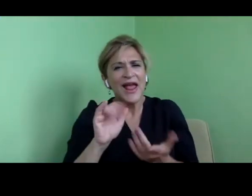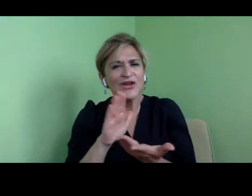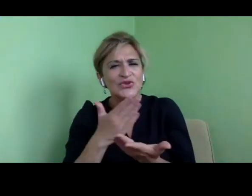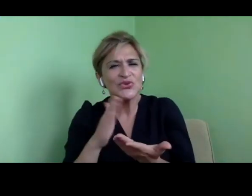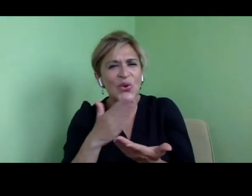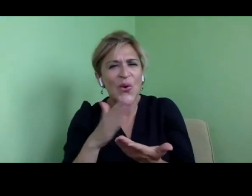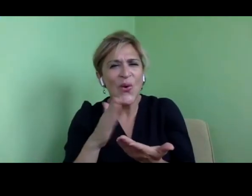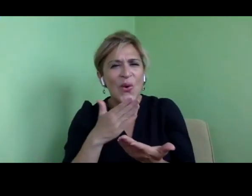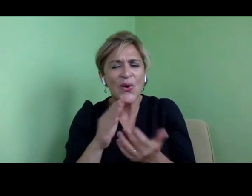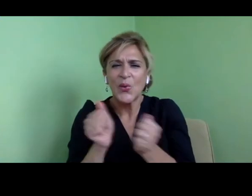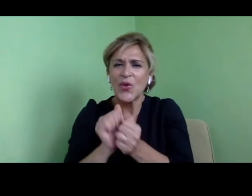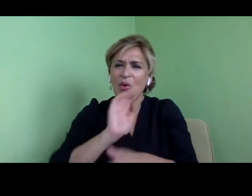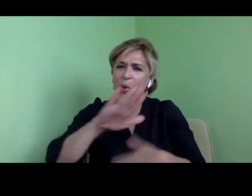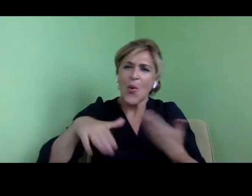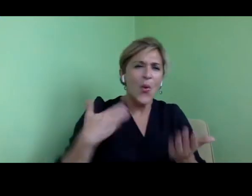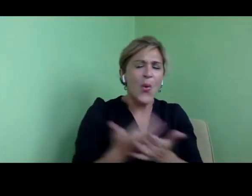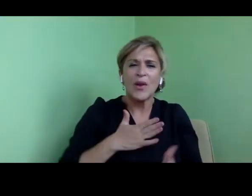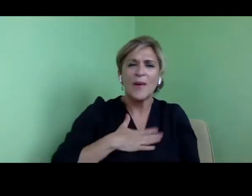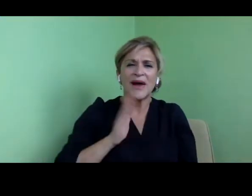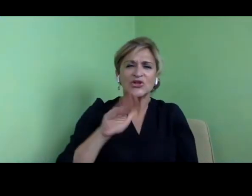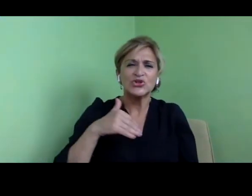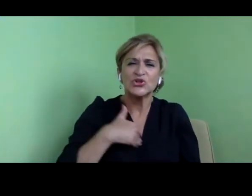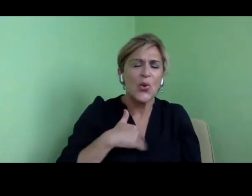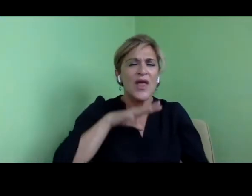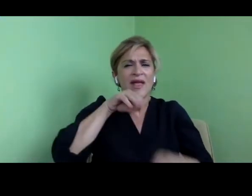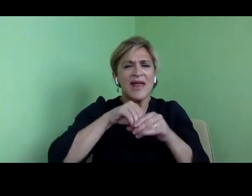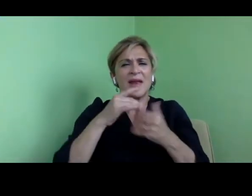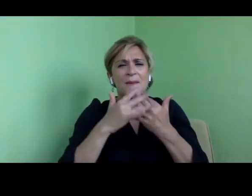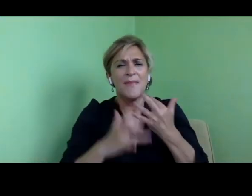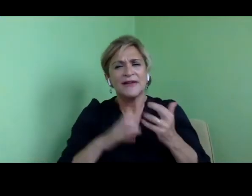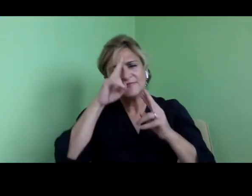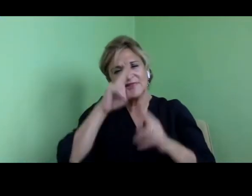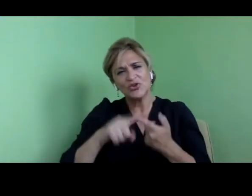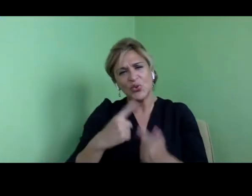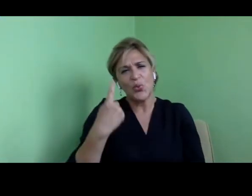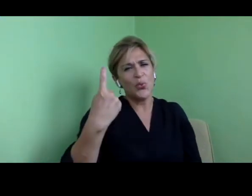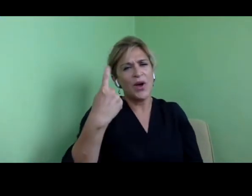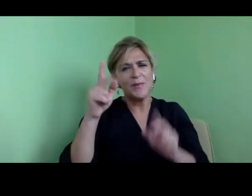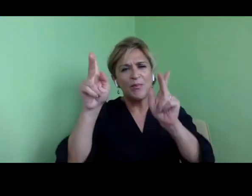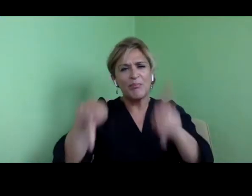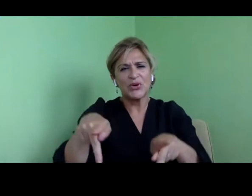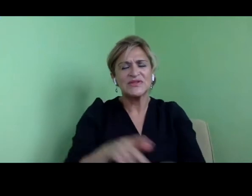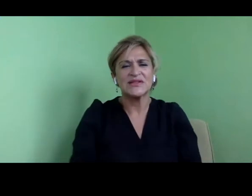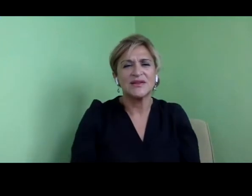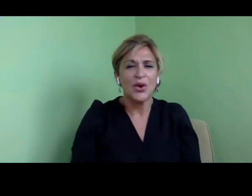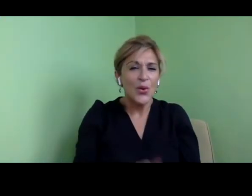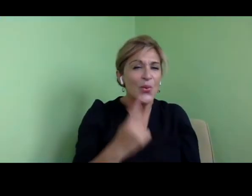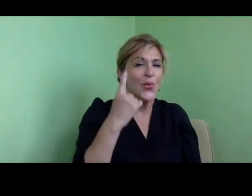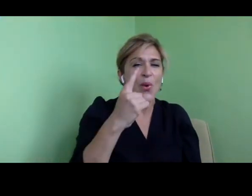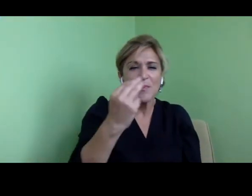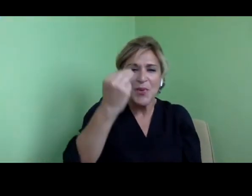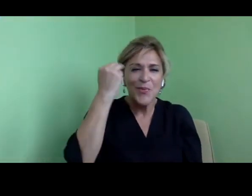sung with all of my soul and blood and is dedicated to one person, one memorial,